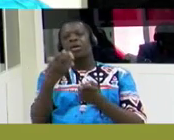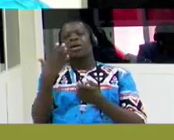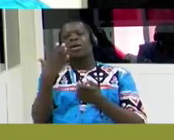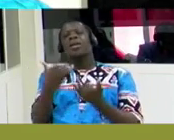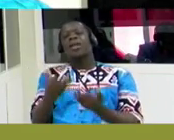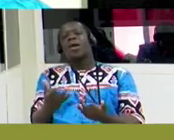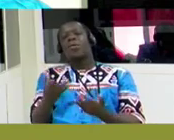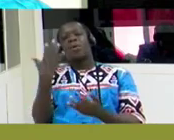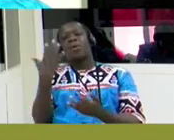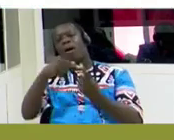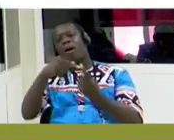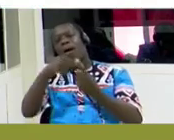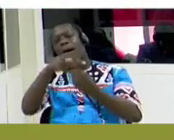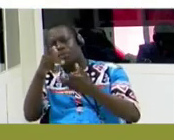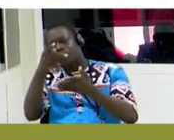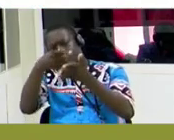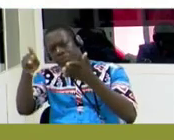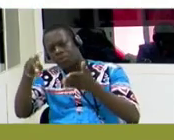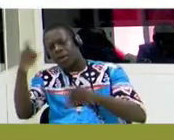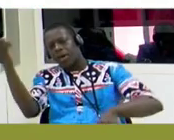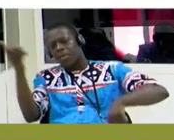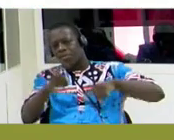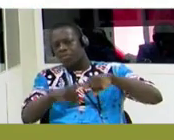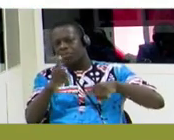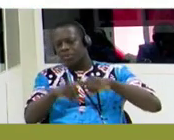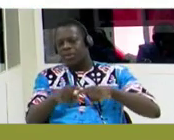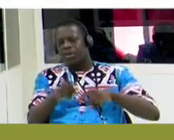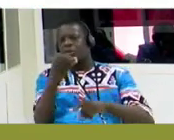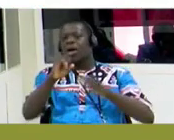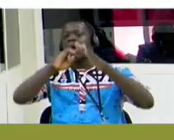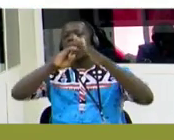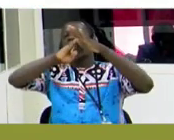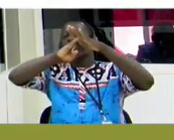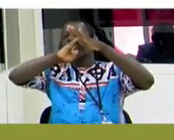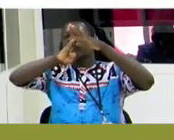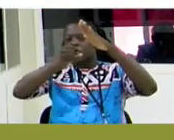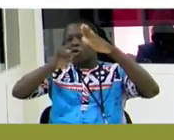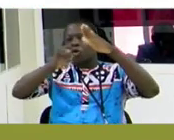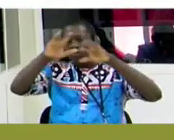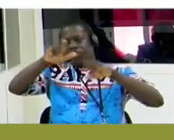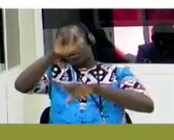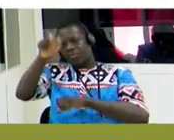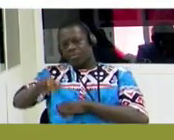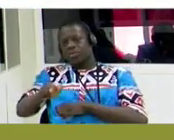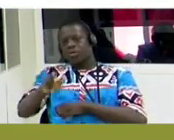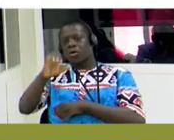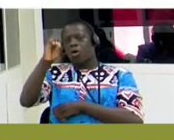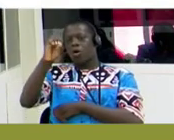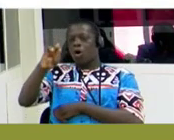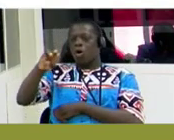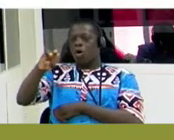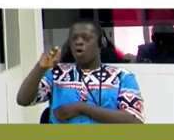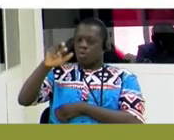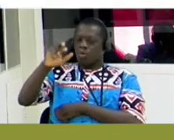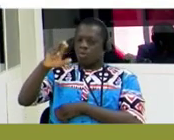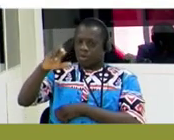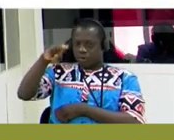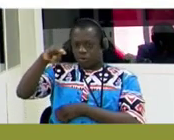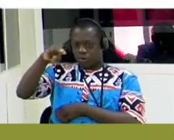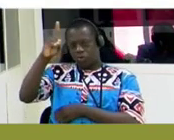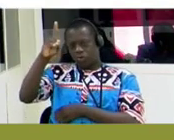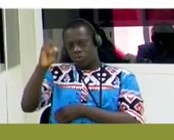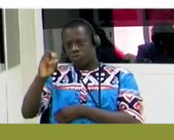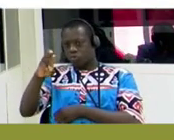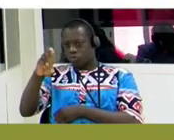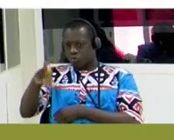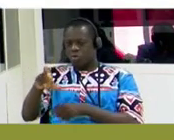The kicking and the beating was the junior officers, Amandur, or Manlafi and Zengor and the other